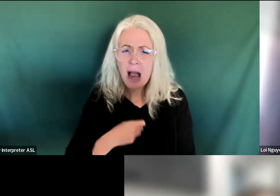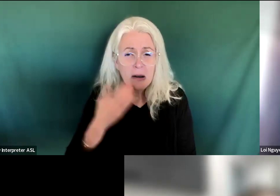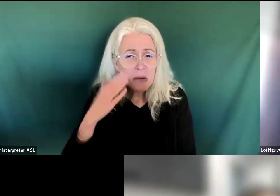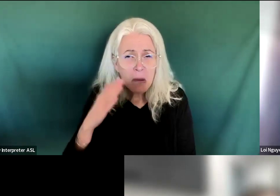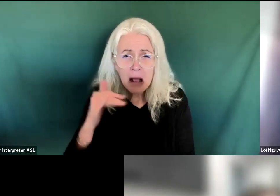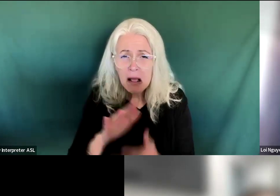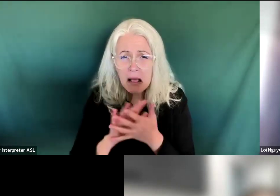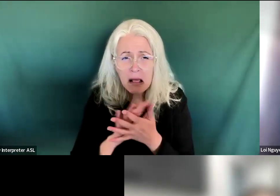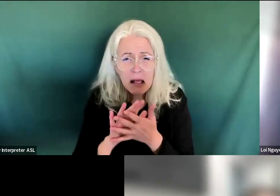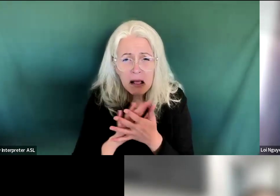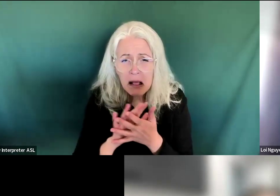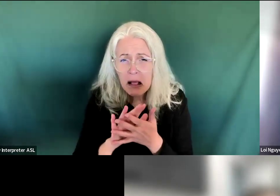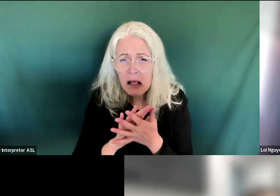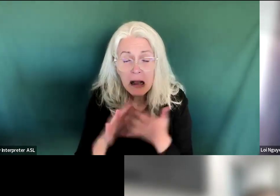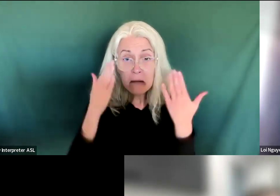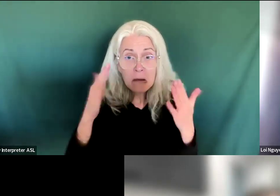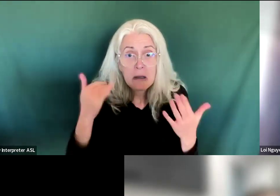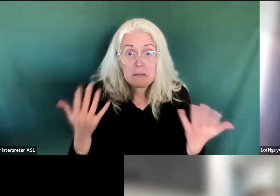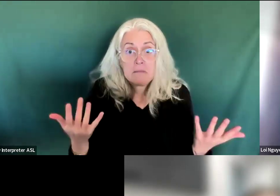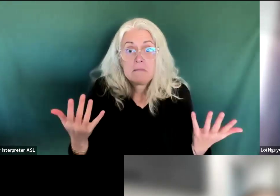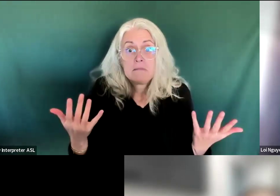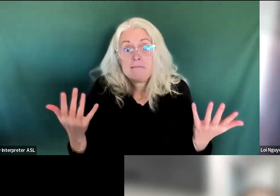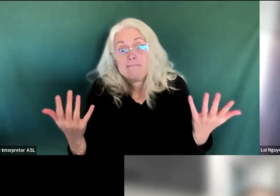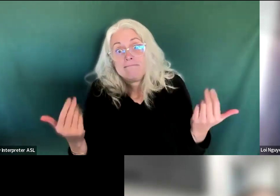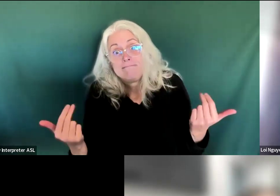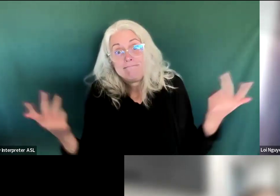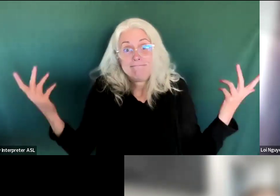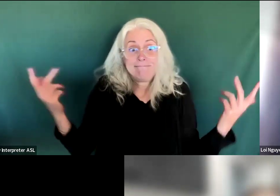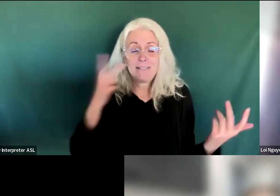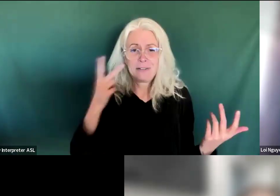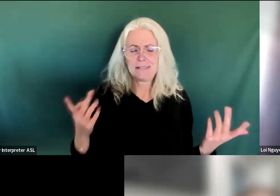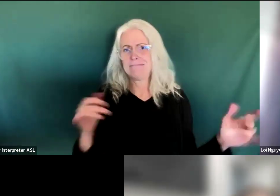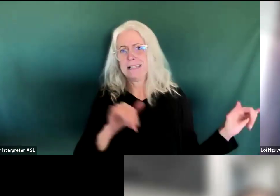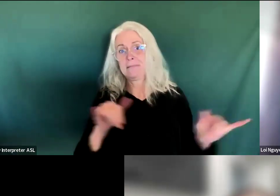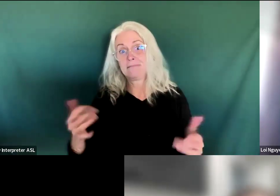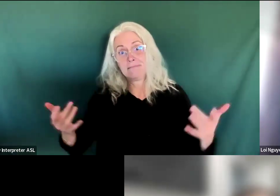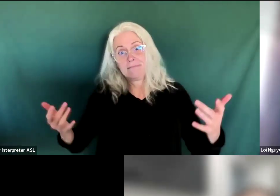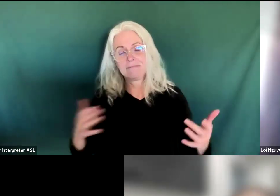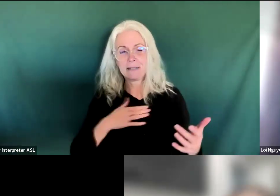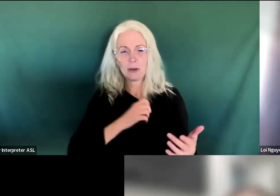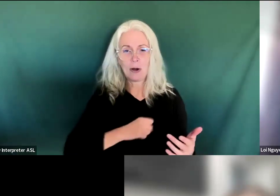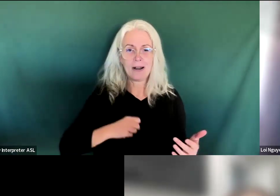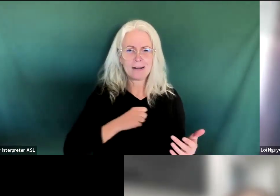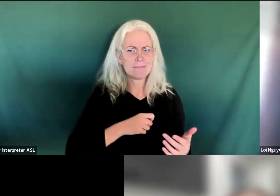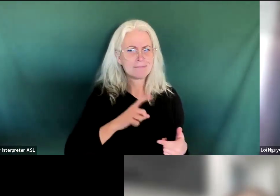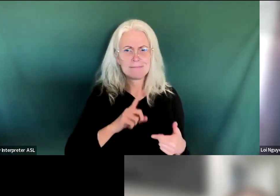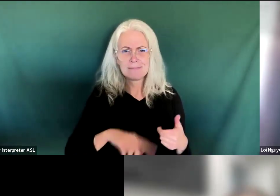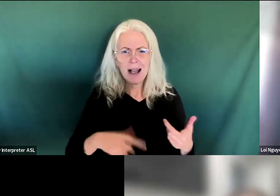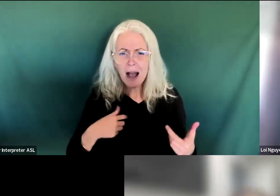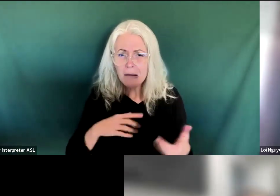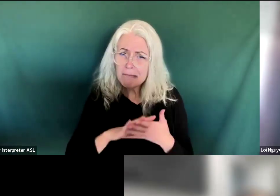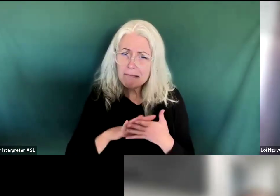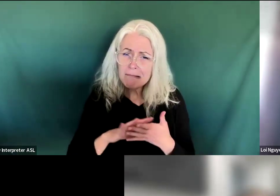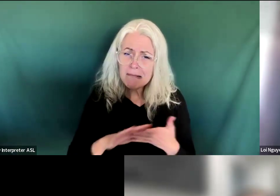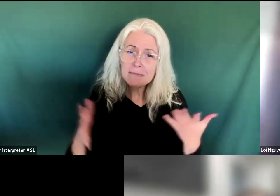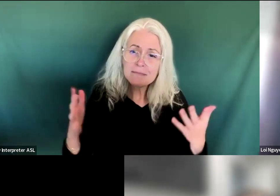don't know what on my screen, I look very blurry. I don't know if you see the same, but my apologies if for some reason I am